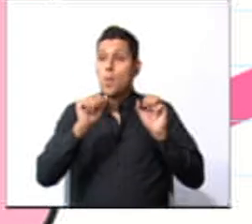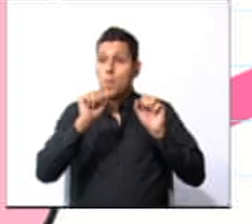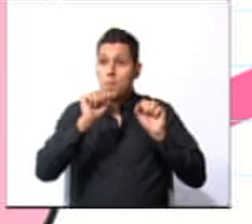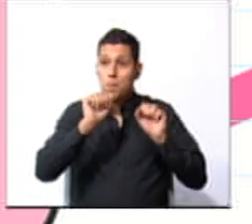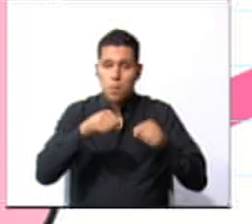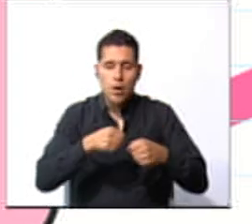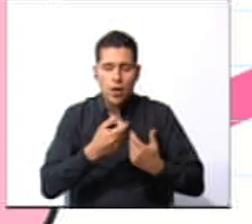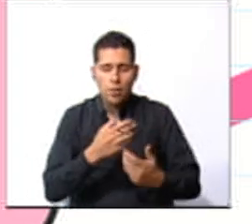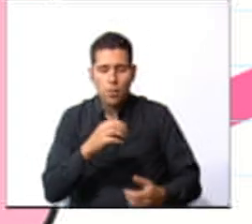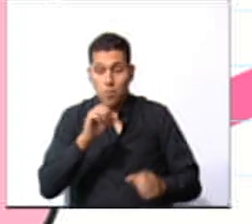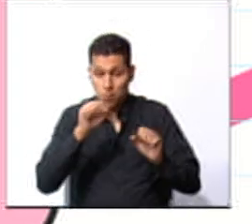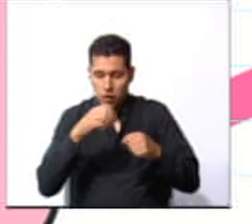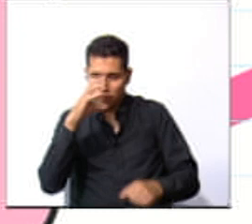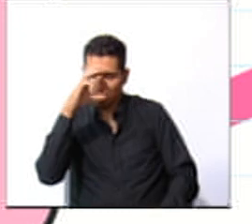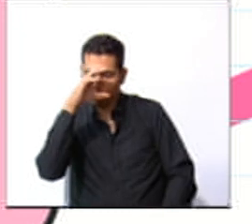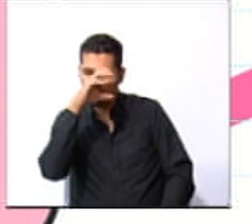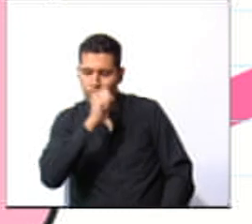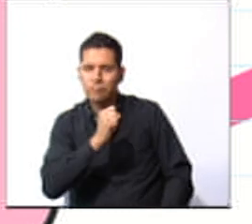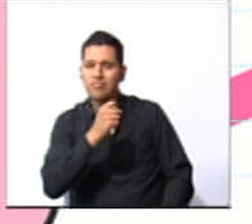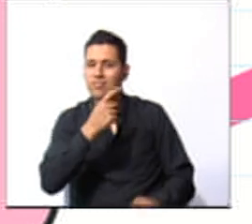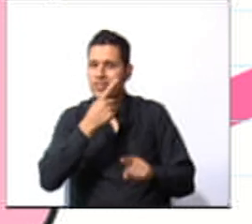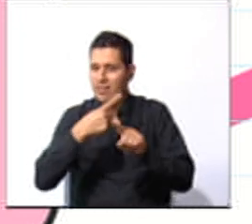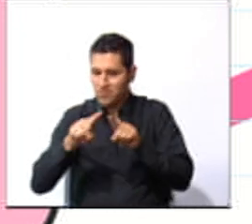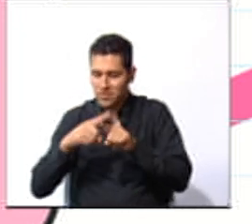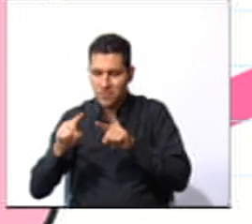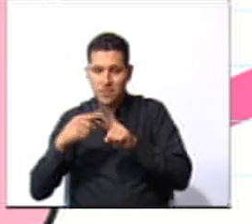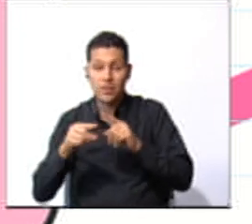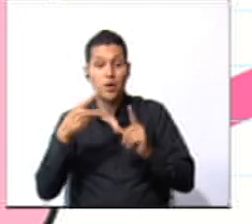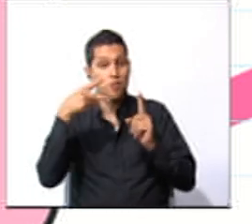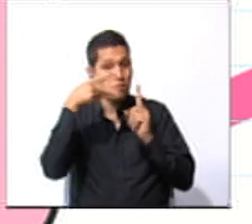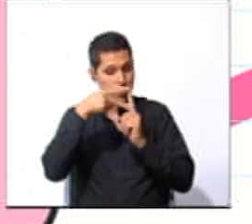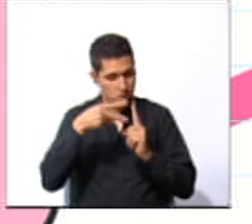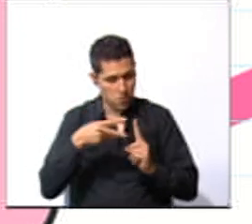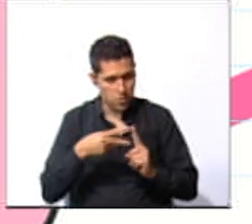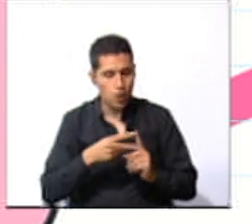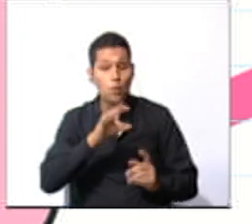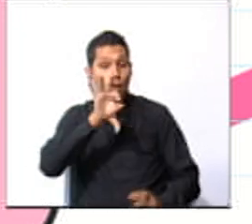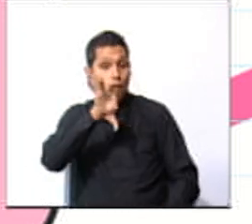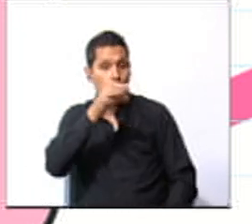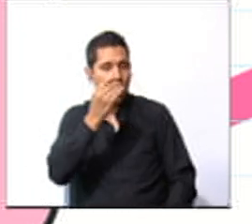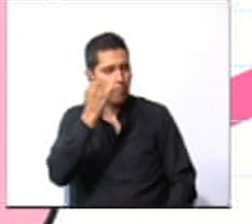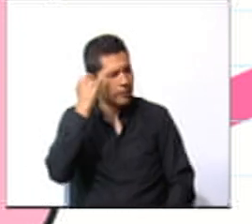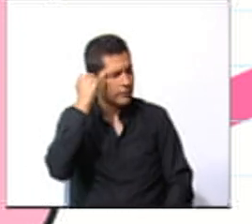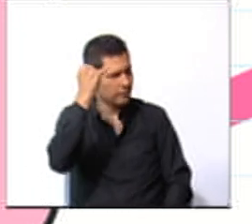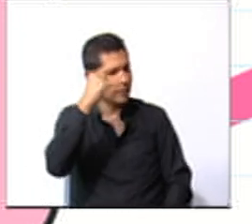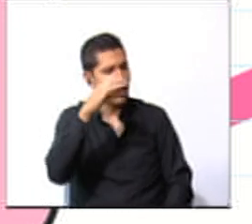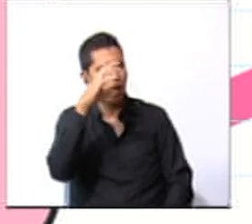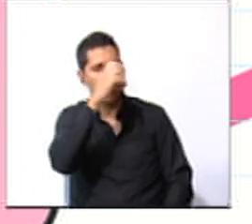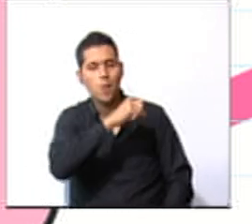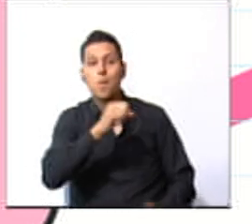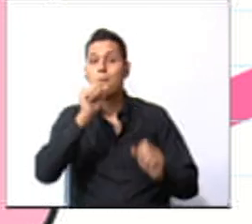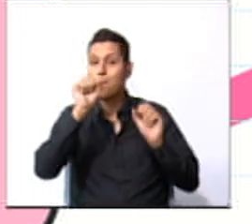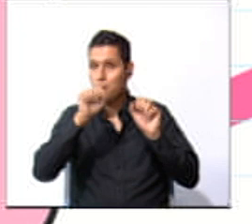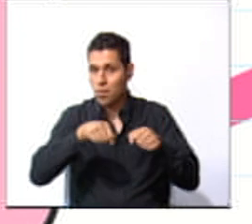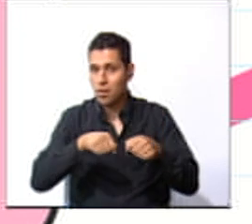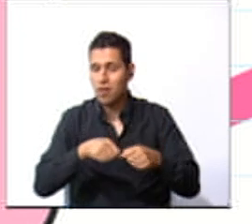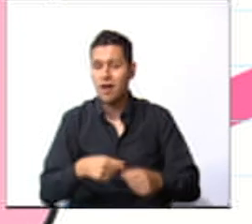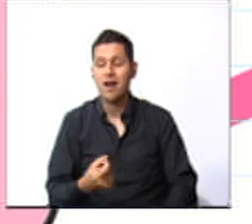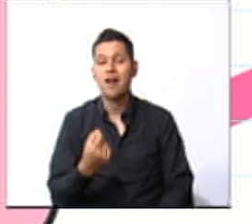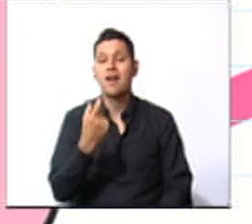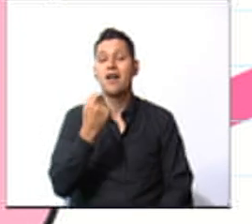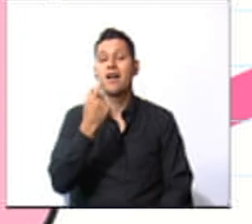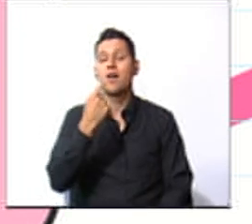text. Oh, teacher, difficult. Yes, but you have to practice. Infer meaning. I